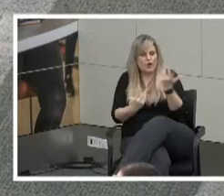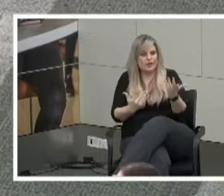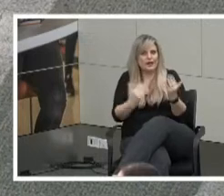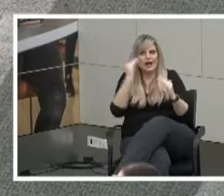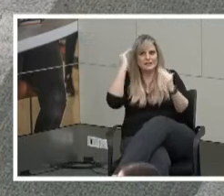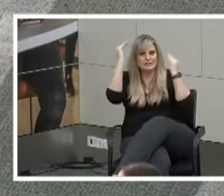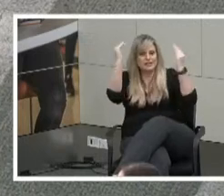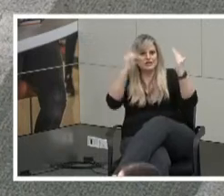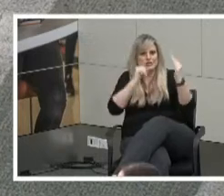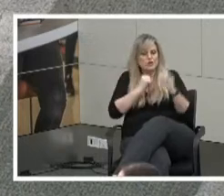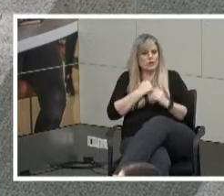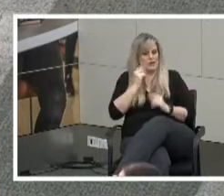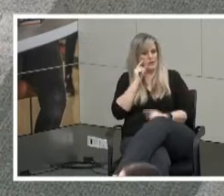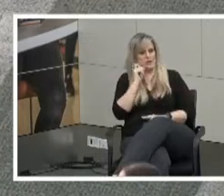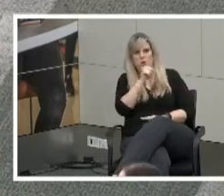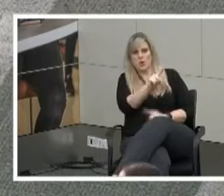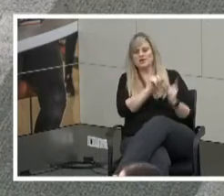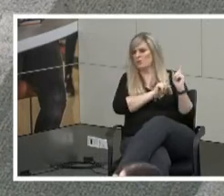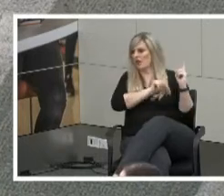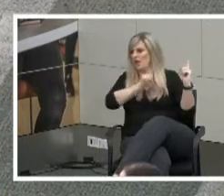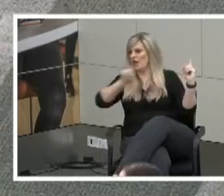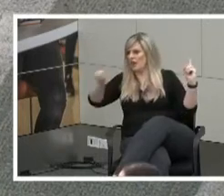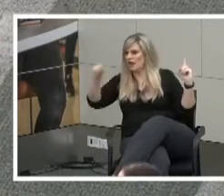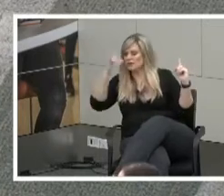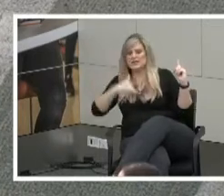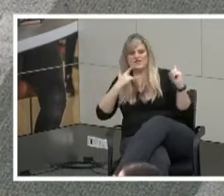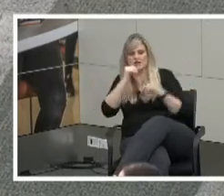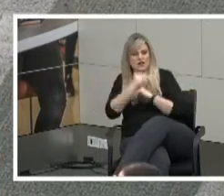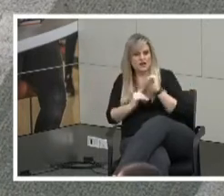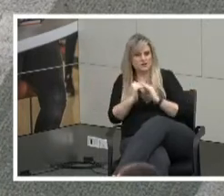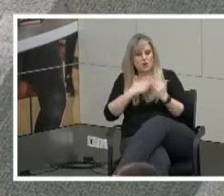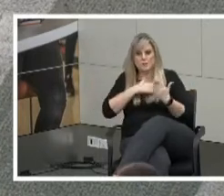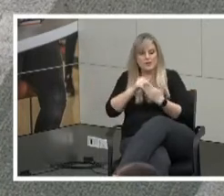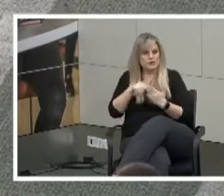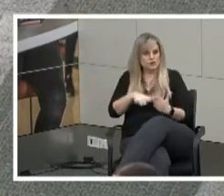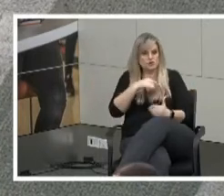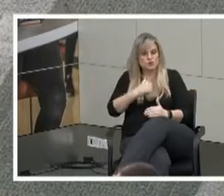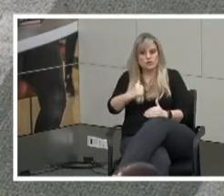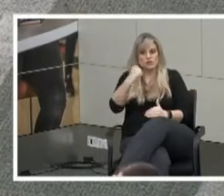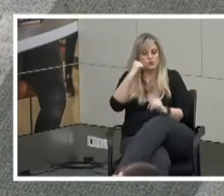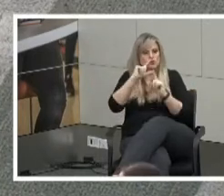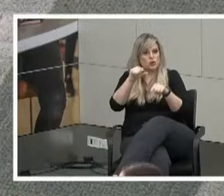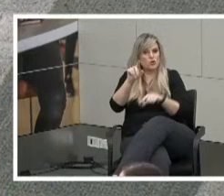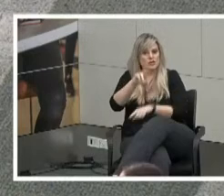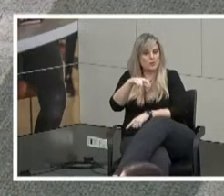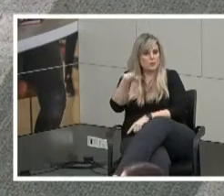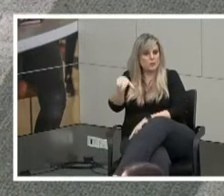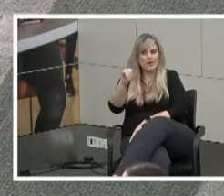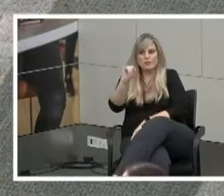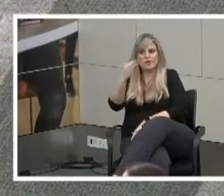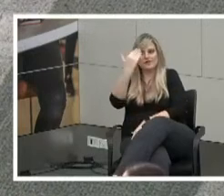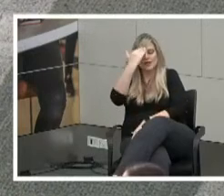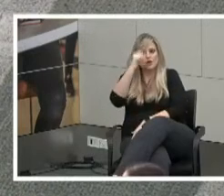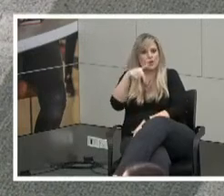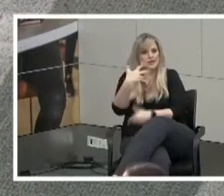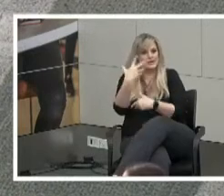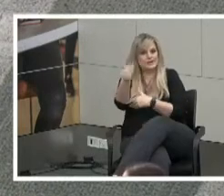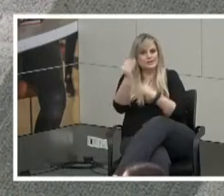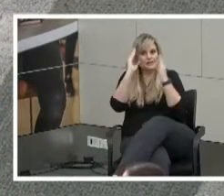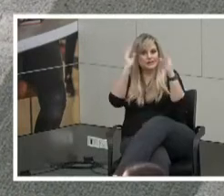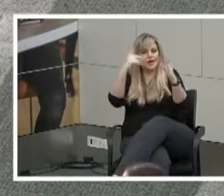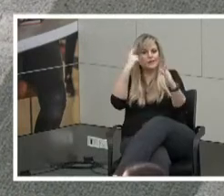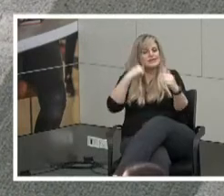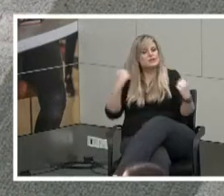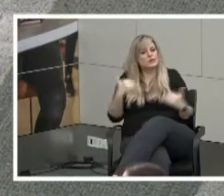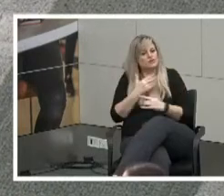the hall when they see him coming because they feel uncomfortable around him my students won't go to the restroom if they know that he's outside because they're afraid of him that